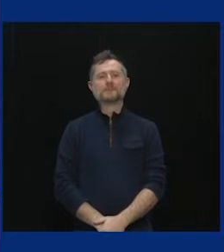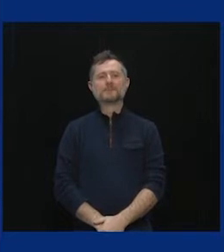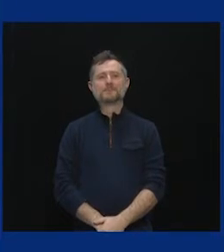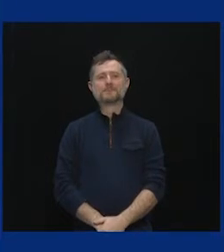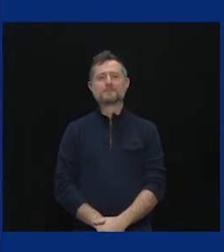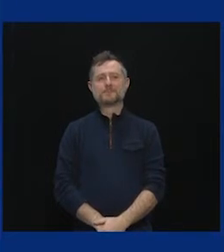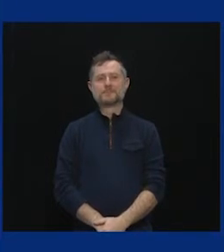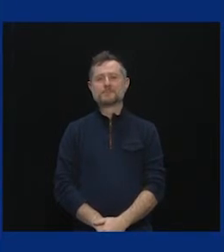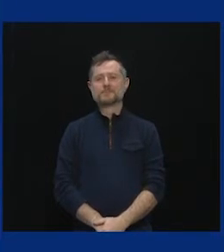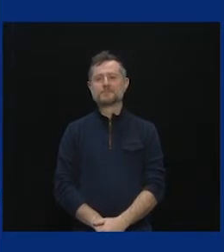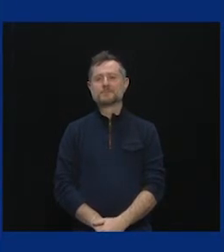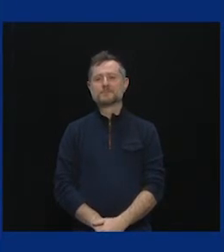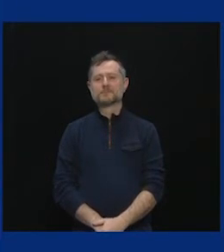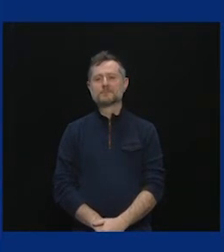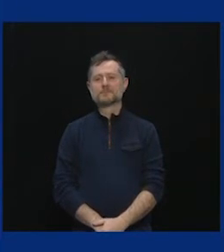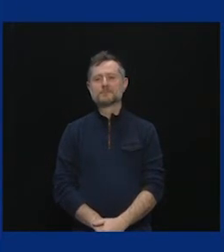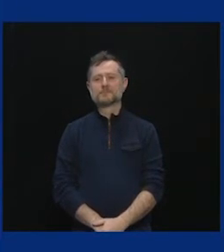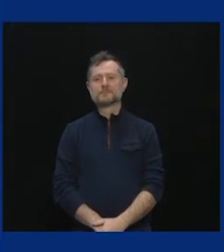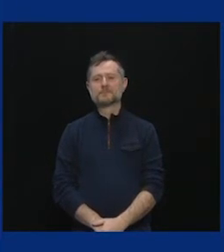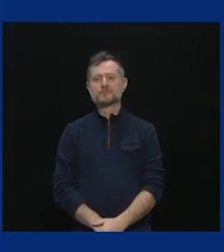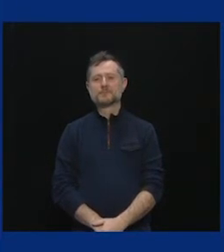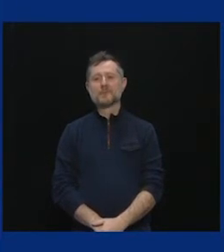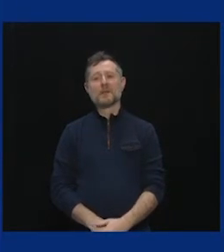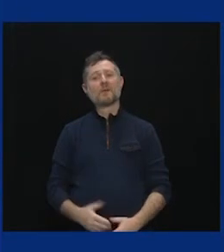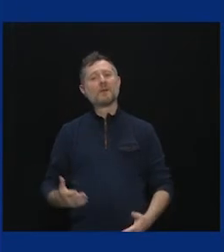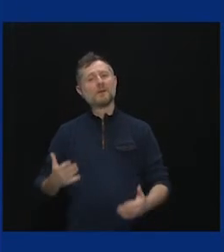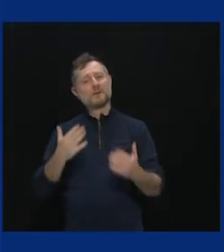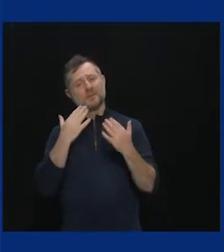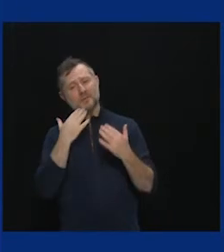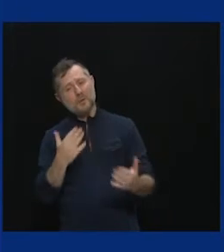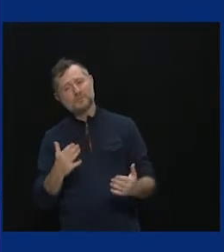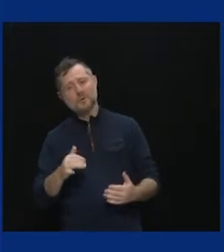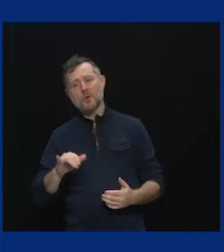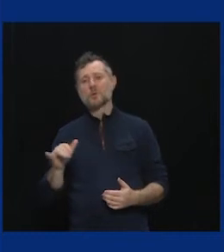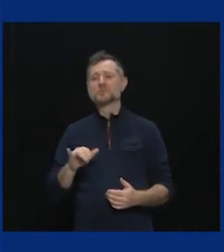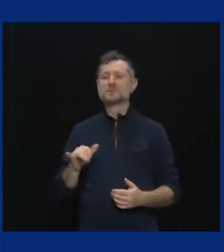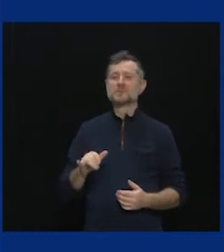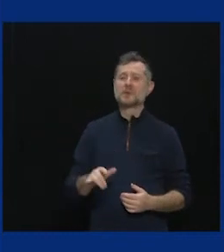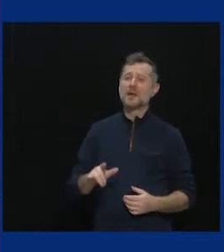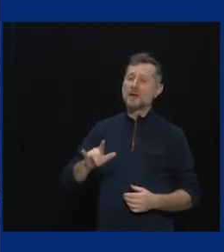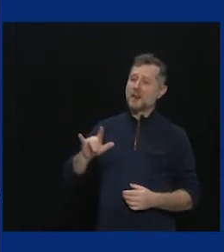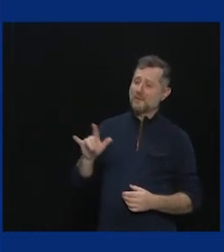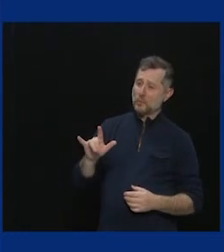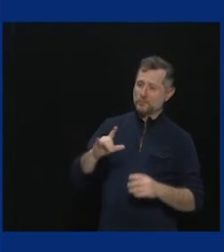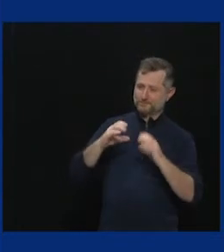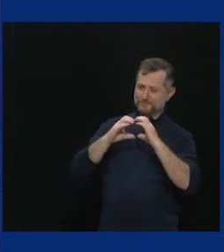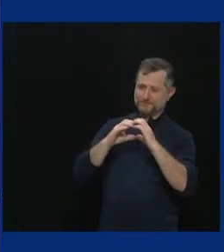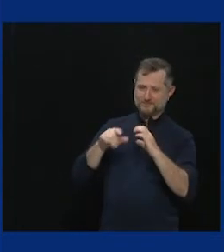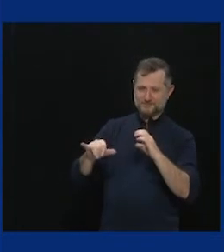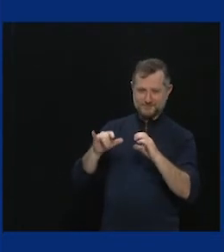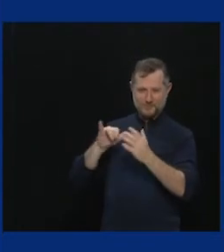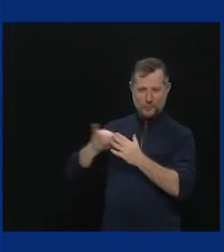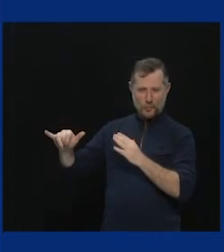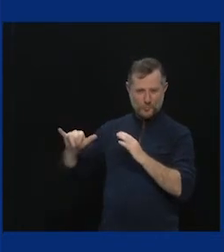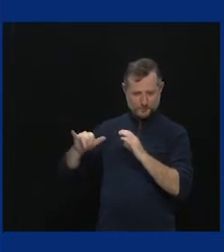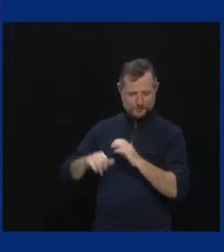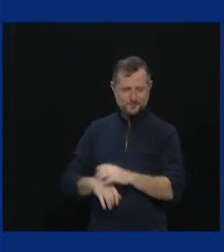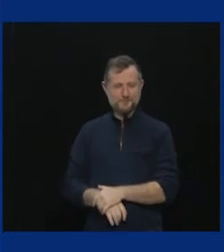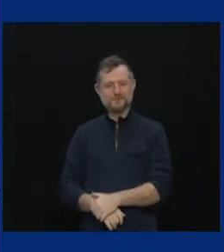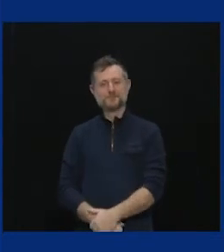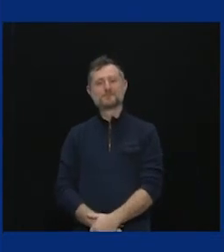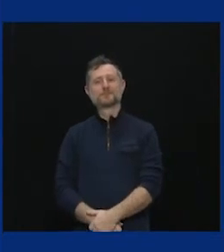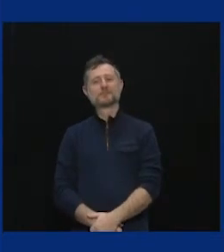I want to thank Ross Levi also with I Love New York, and I believe that that concludes the program. I want to thank our wonderful speakers. You know, I